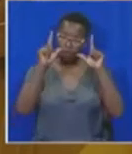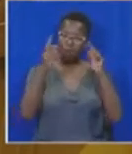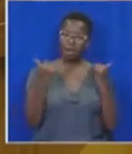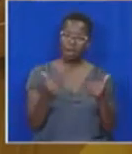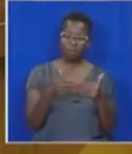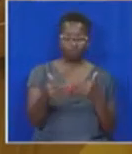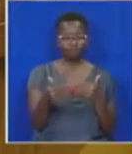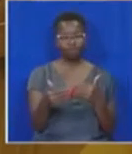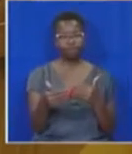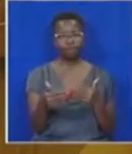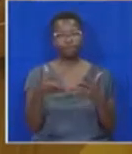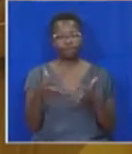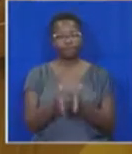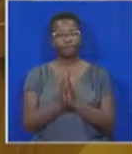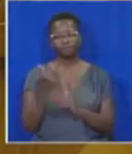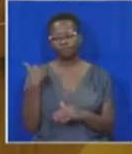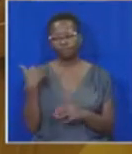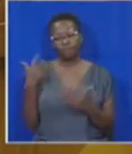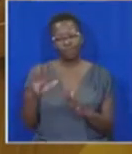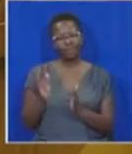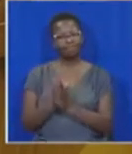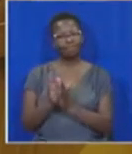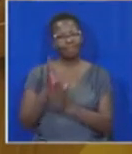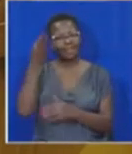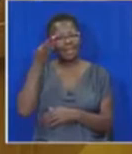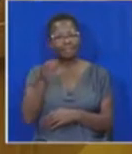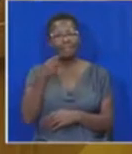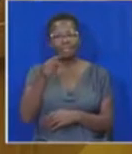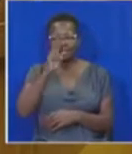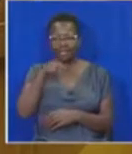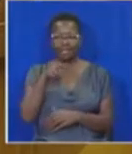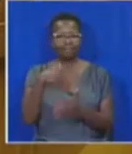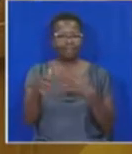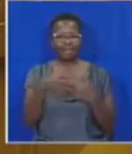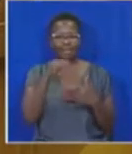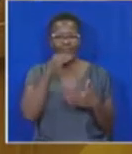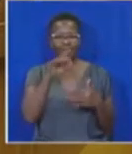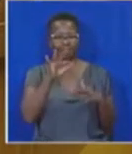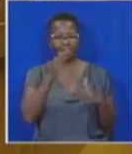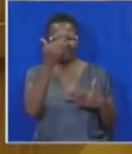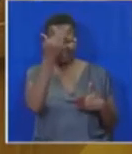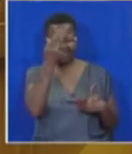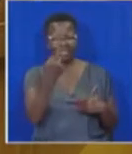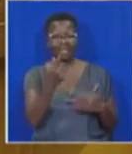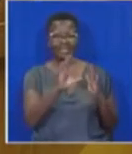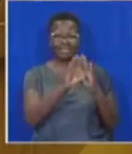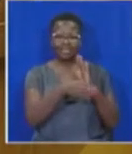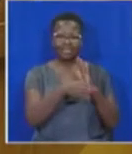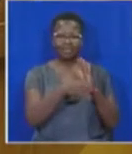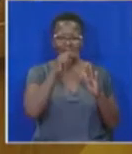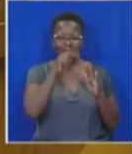The ACDP has for the past few years been pleading with government to respond adequately to the plight of vulnerable people with regard to special housing